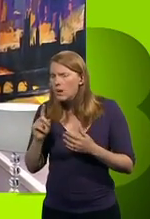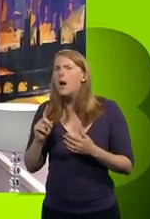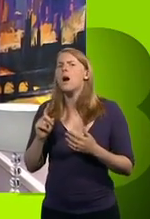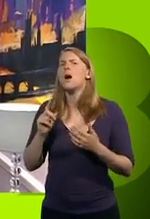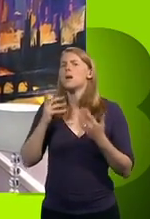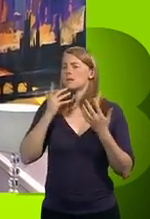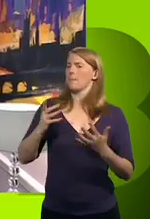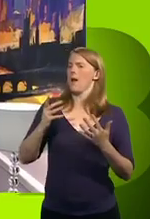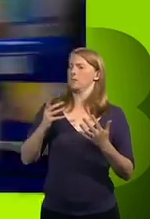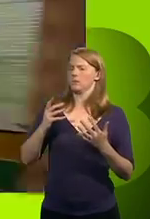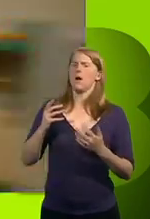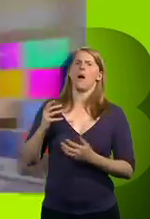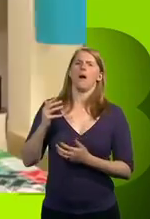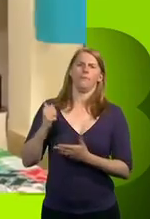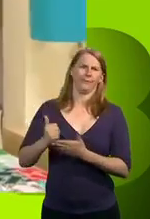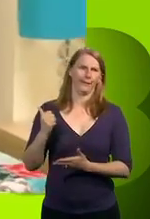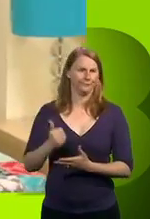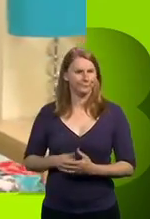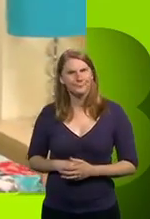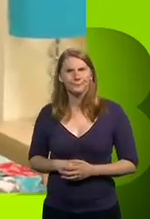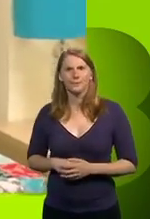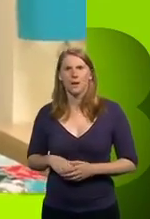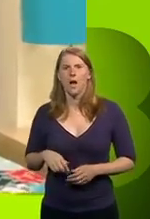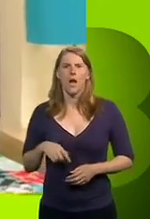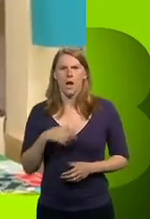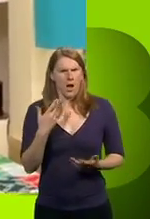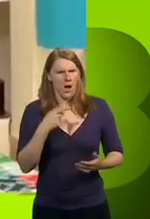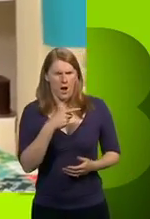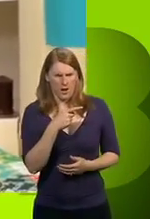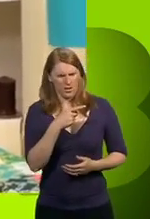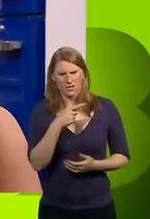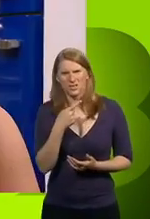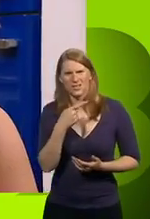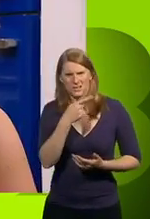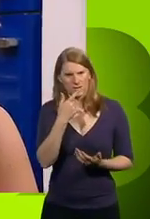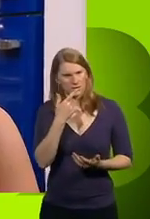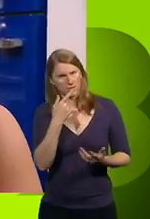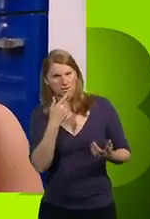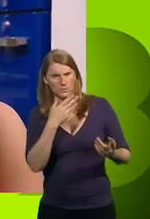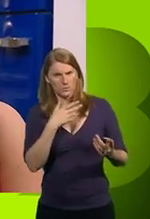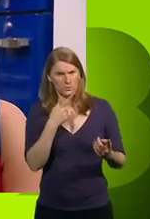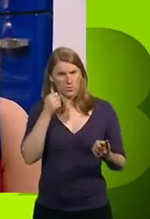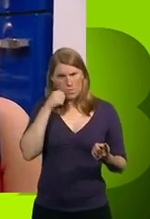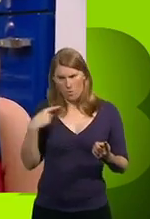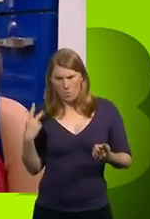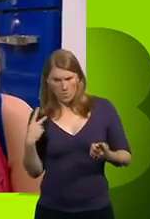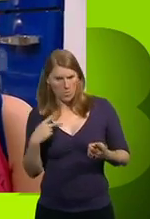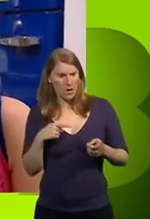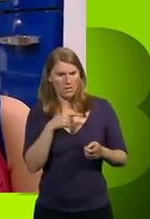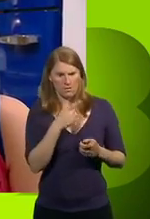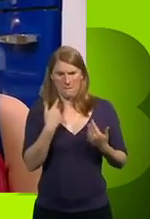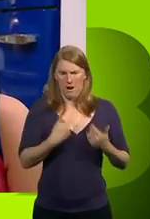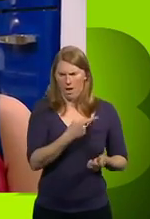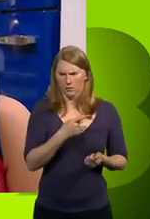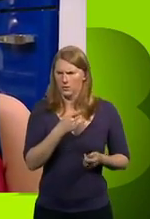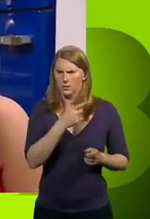£10. Great. Well, he can't know that we know what he doesn't want us to know. I know, I know. But how am I supposed to pretend I